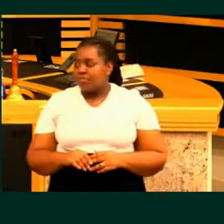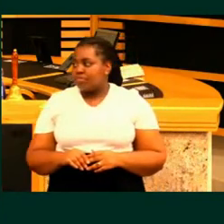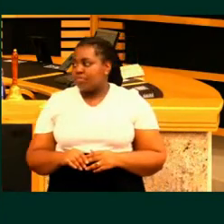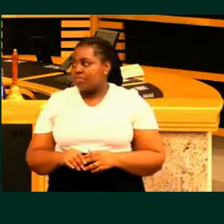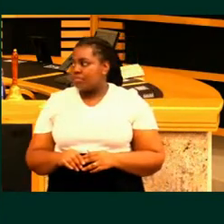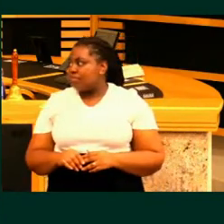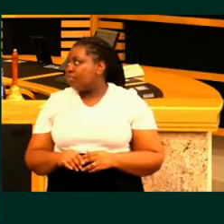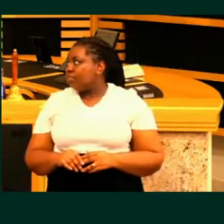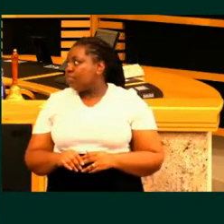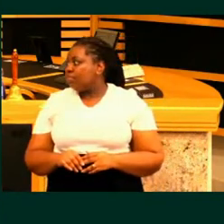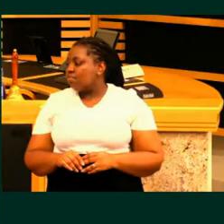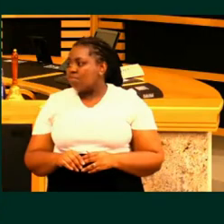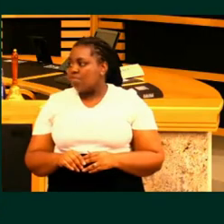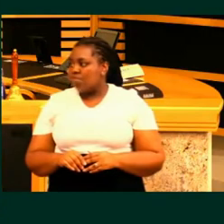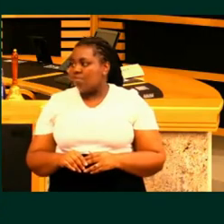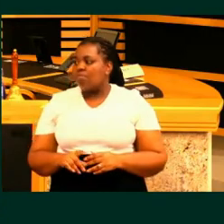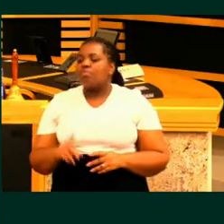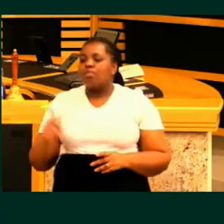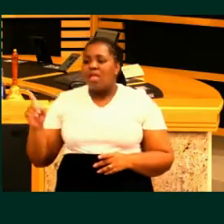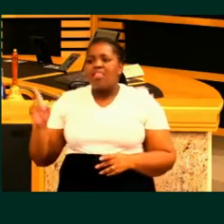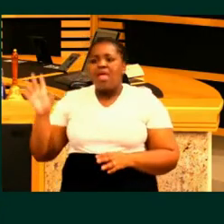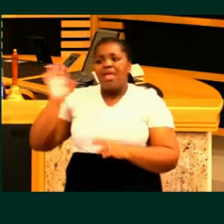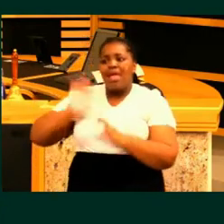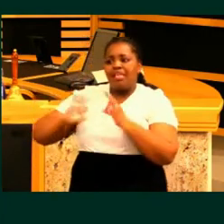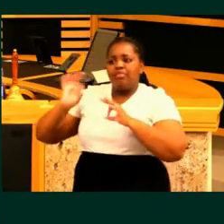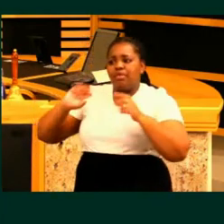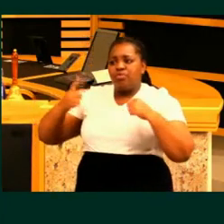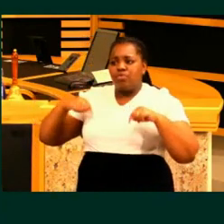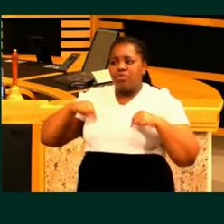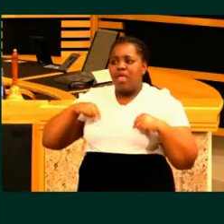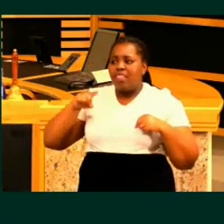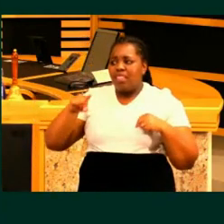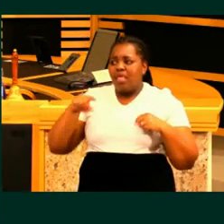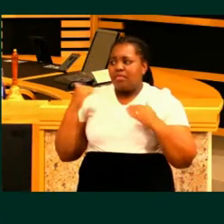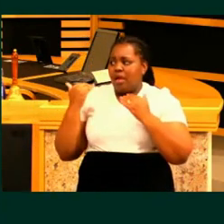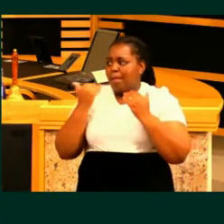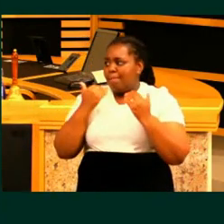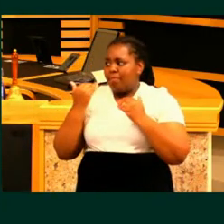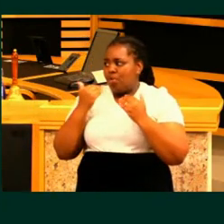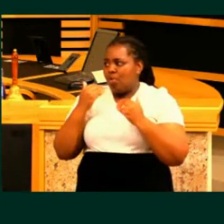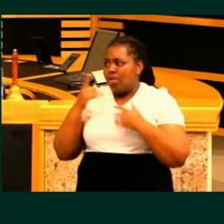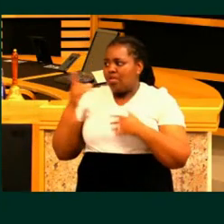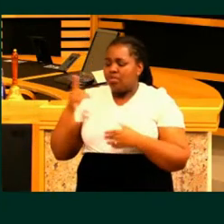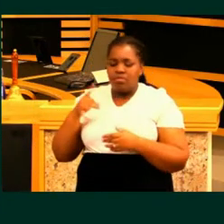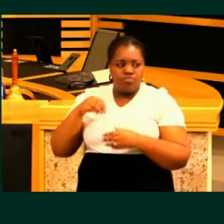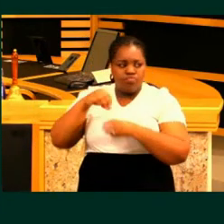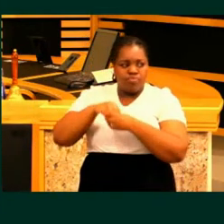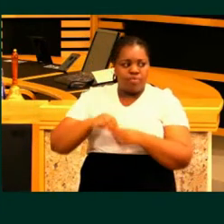um we explained how this plastic model is